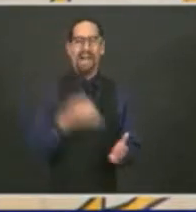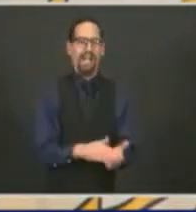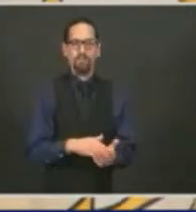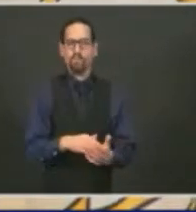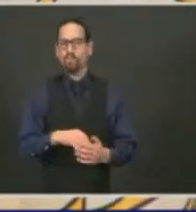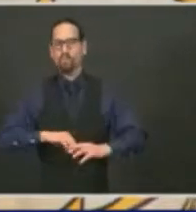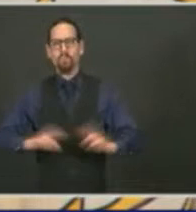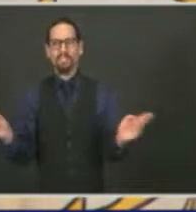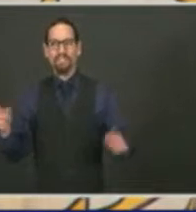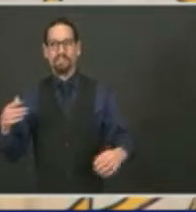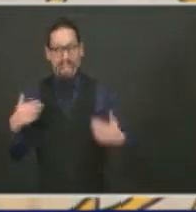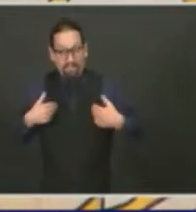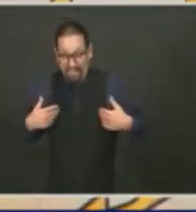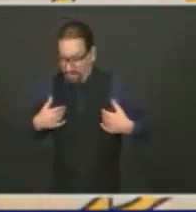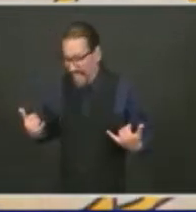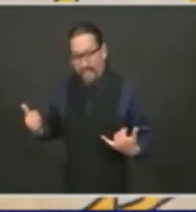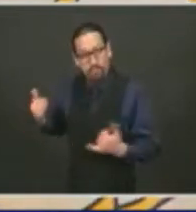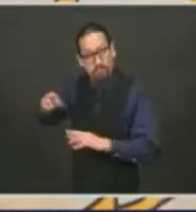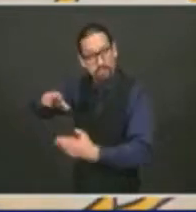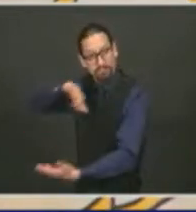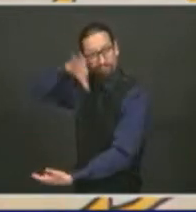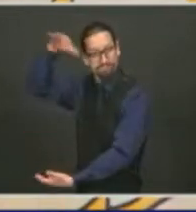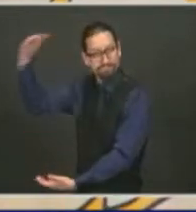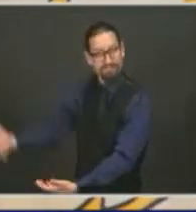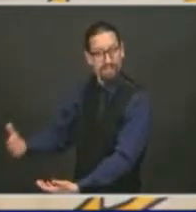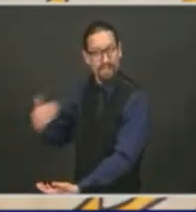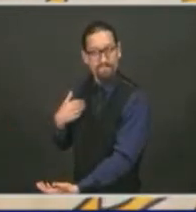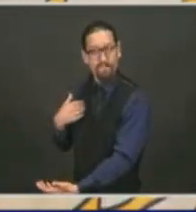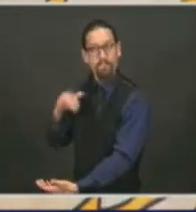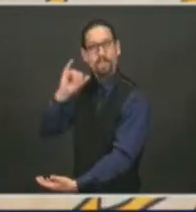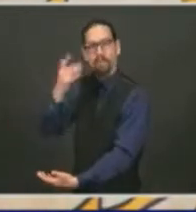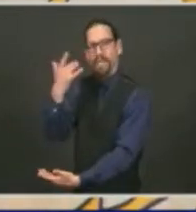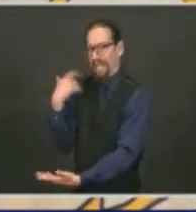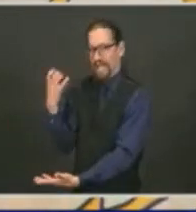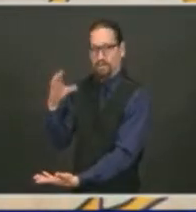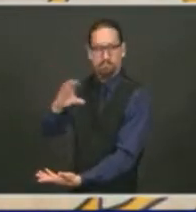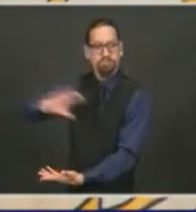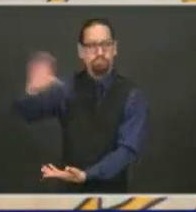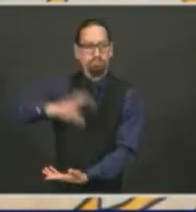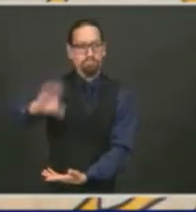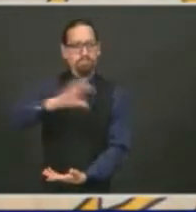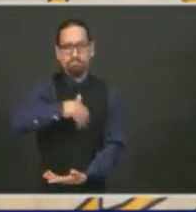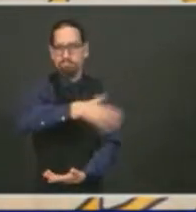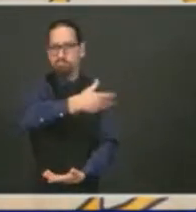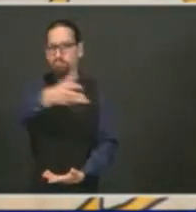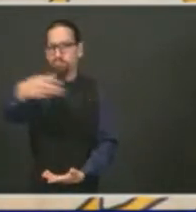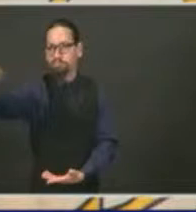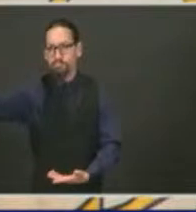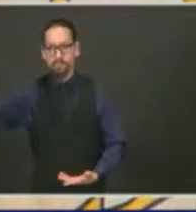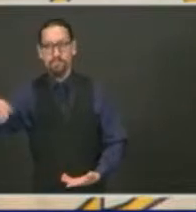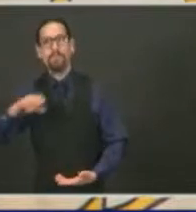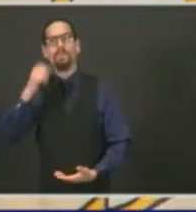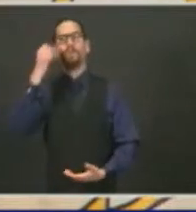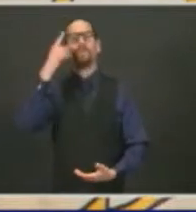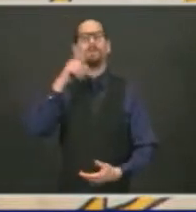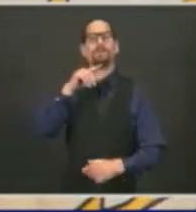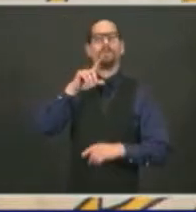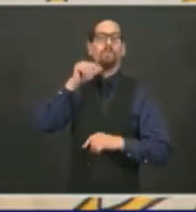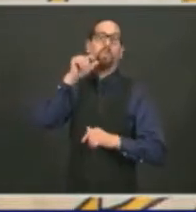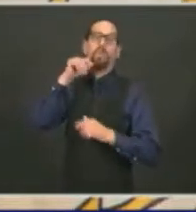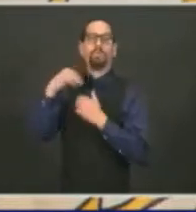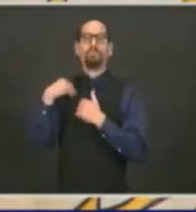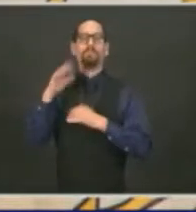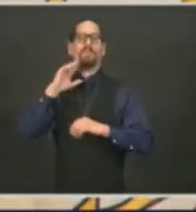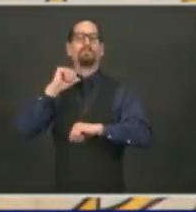possession, and we're looking to get them out. The National Guard is going to be heavily deployed to do this.